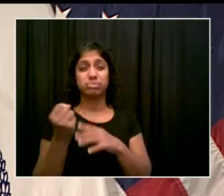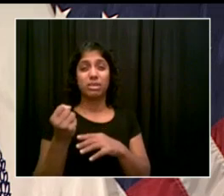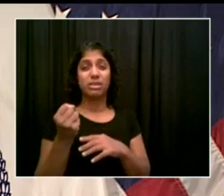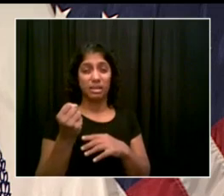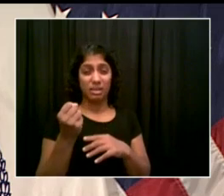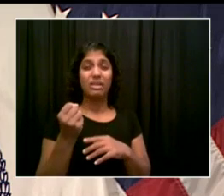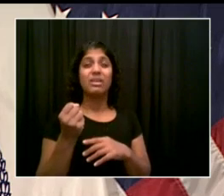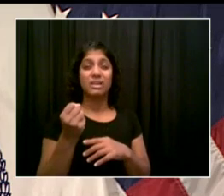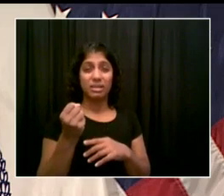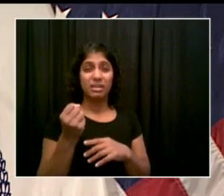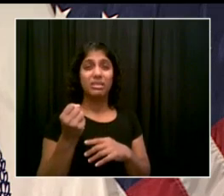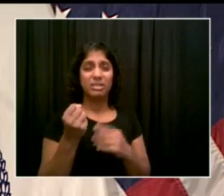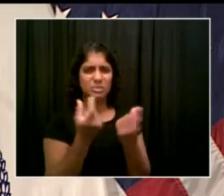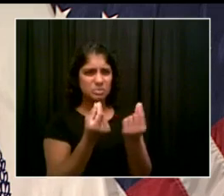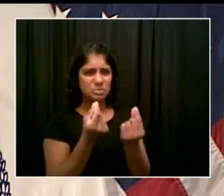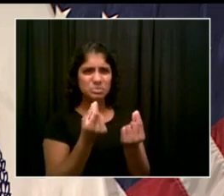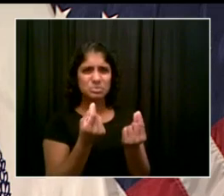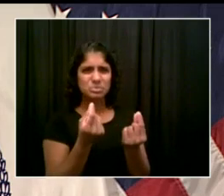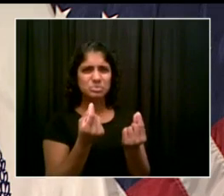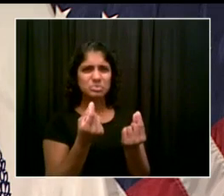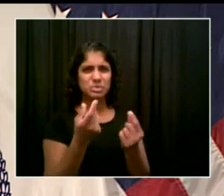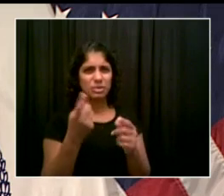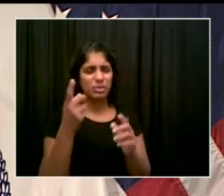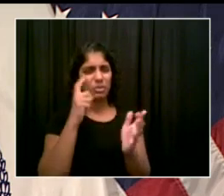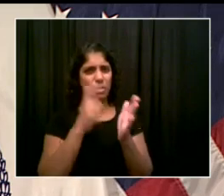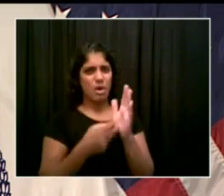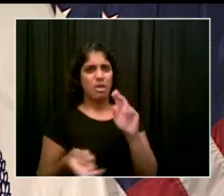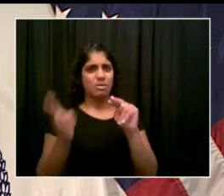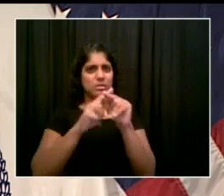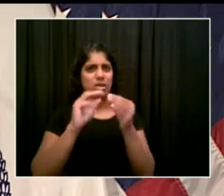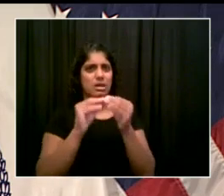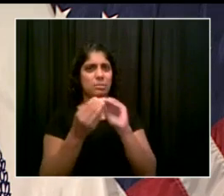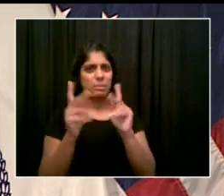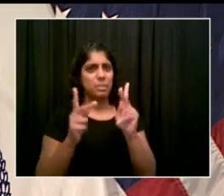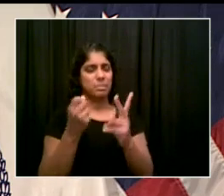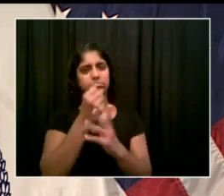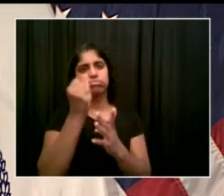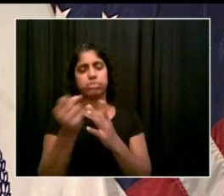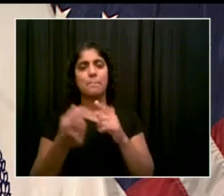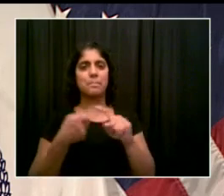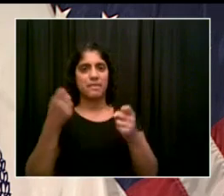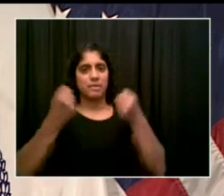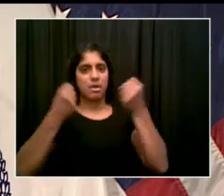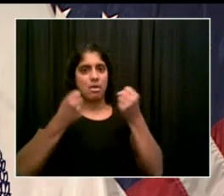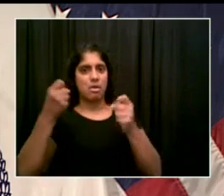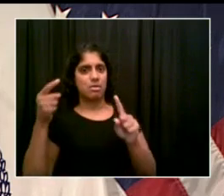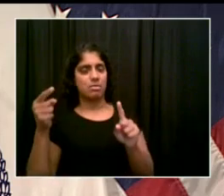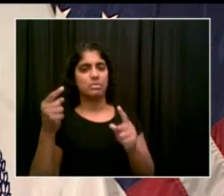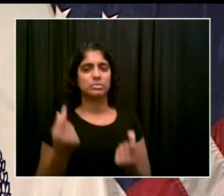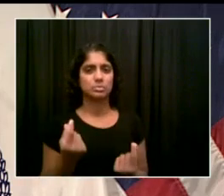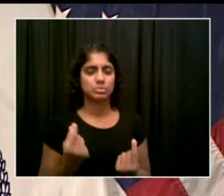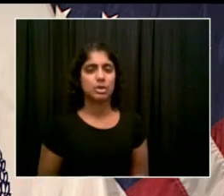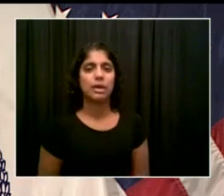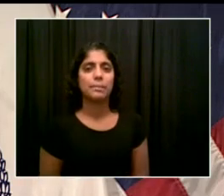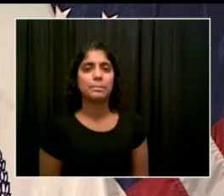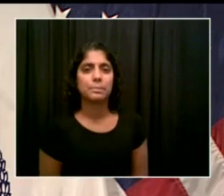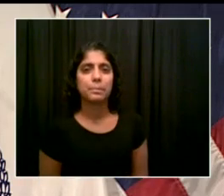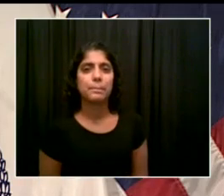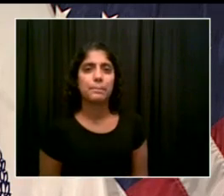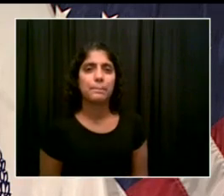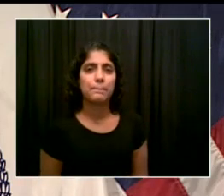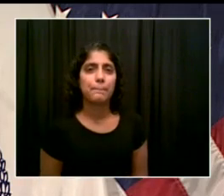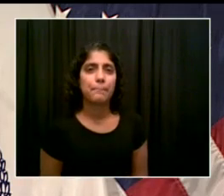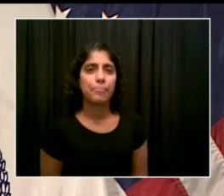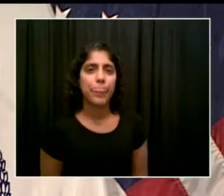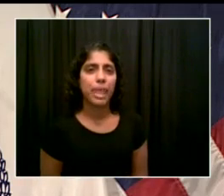pandemic beyond all the other horrors that we've seen with the loss of life from the disease. We've seen a loss of life from